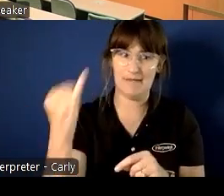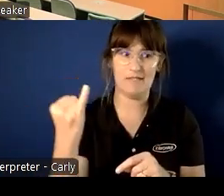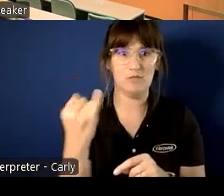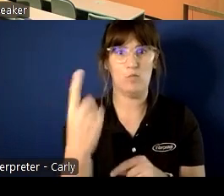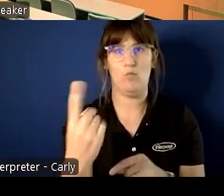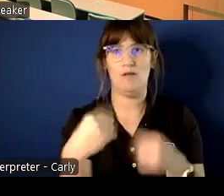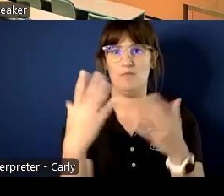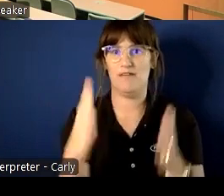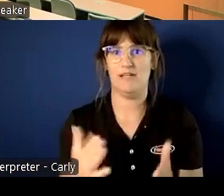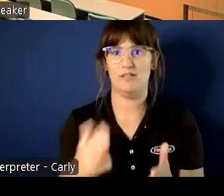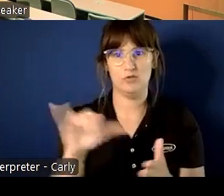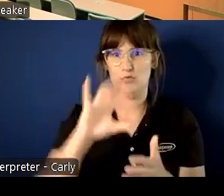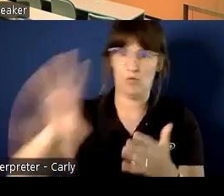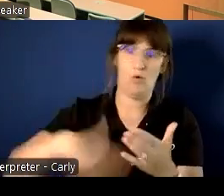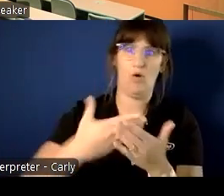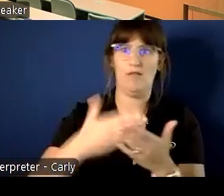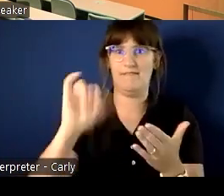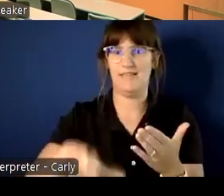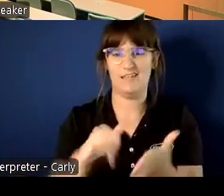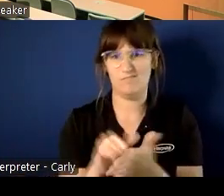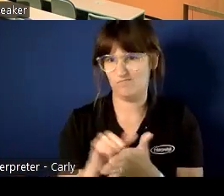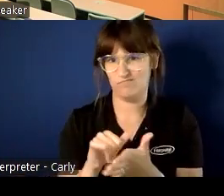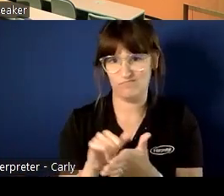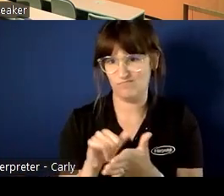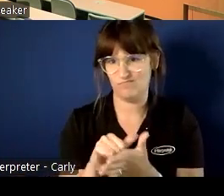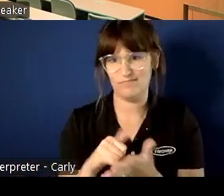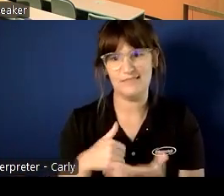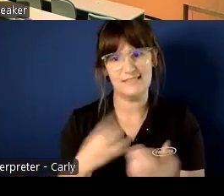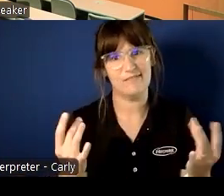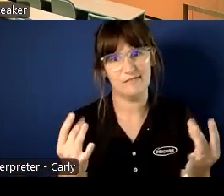all that. So I think that's difficult.